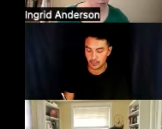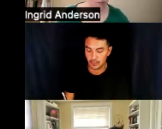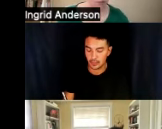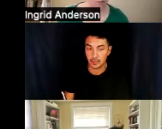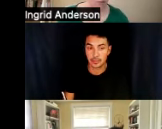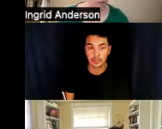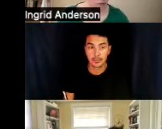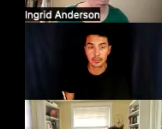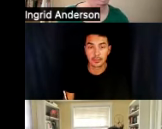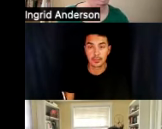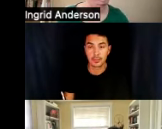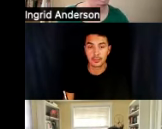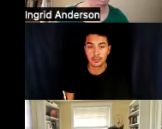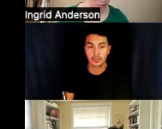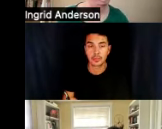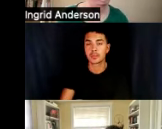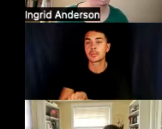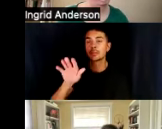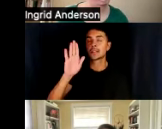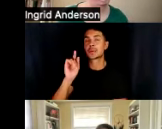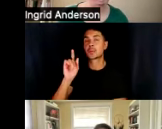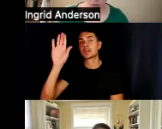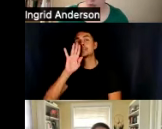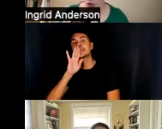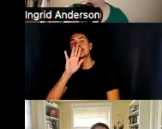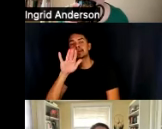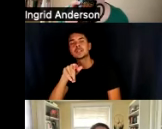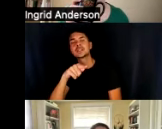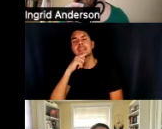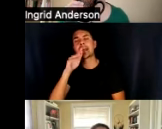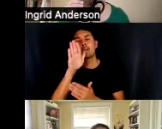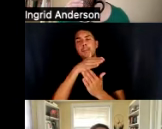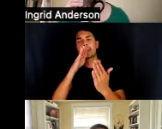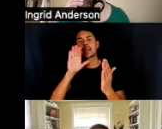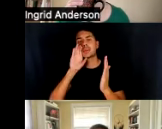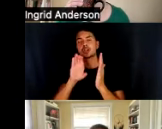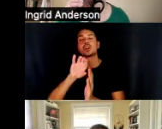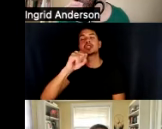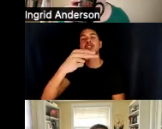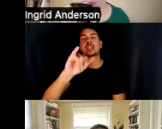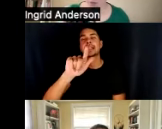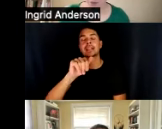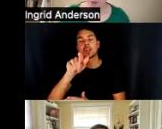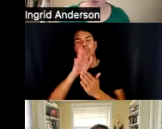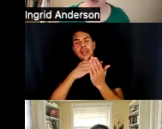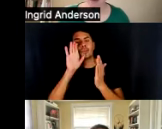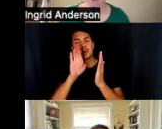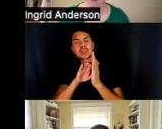Ingrid, I was even thinking too, you know, how you said paint a picture for the community members,